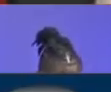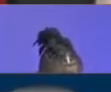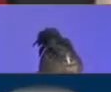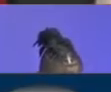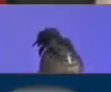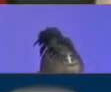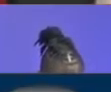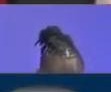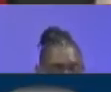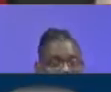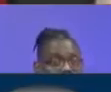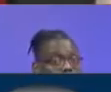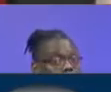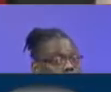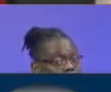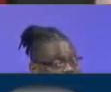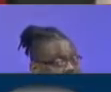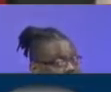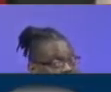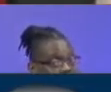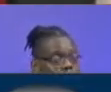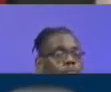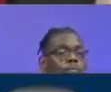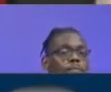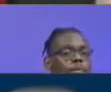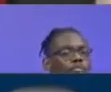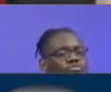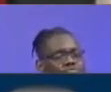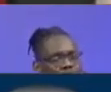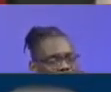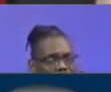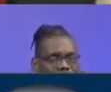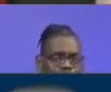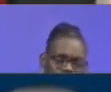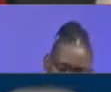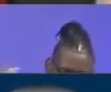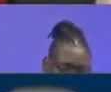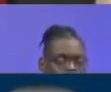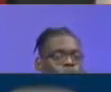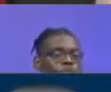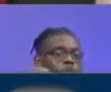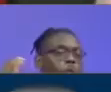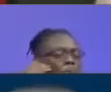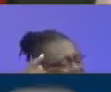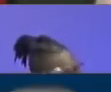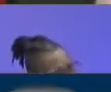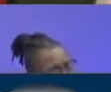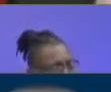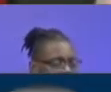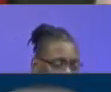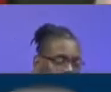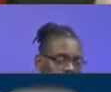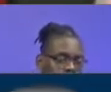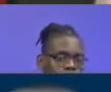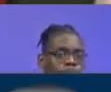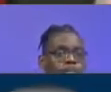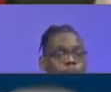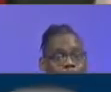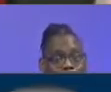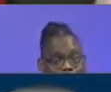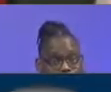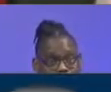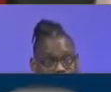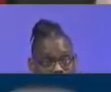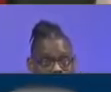you try to stay at home. Now, the indoors